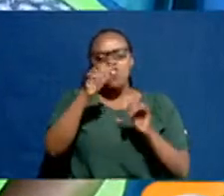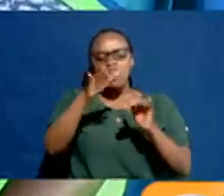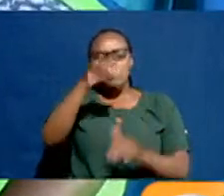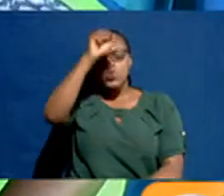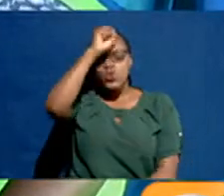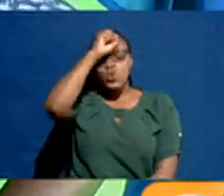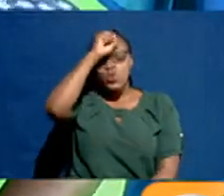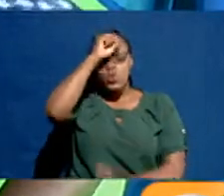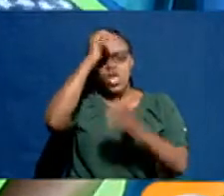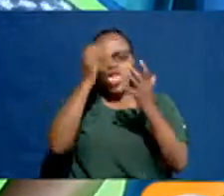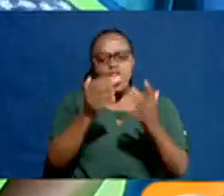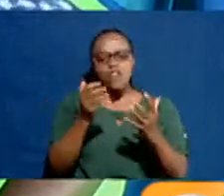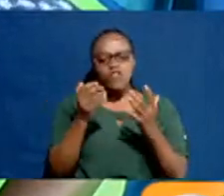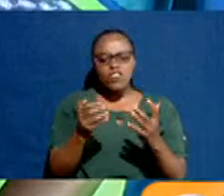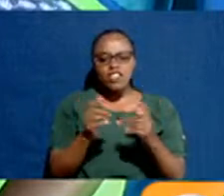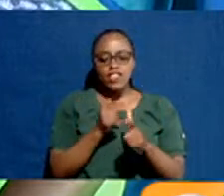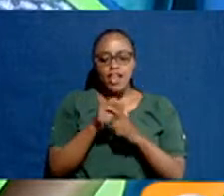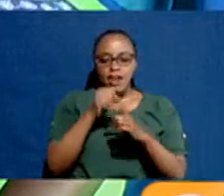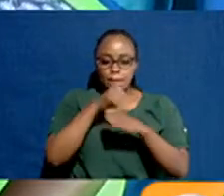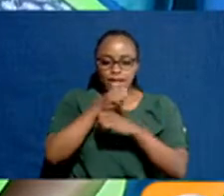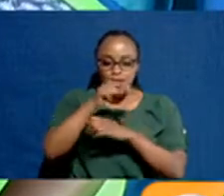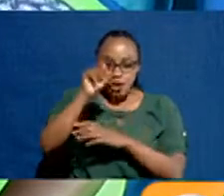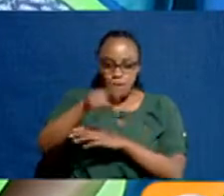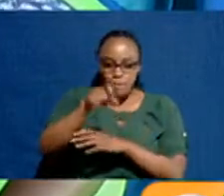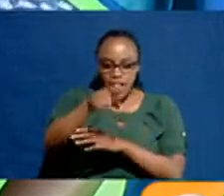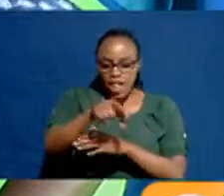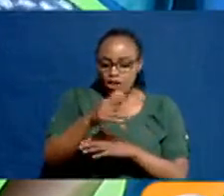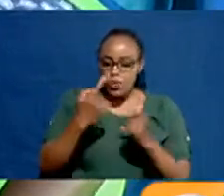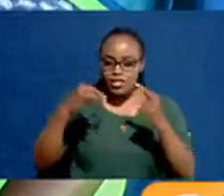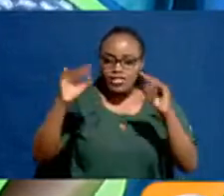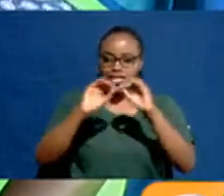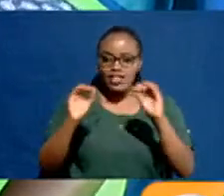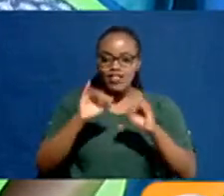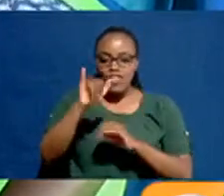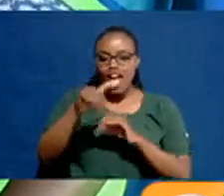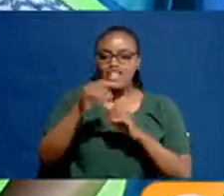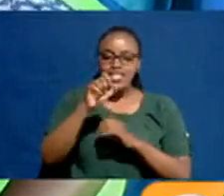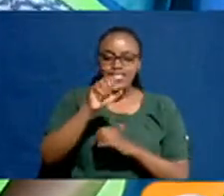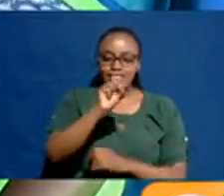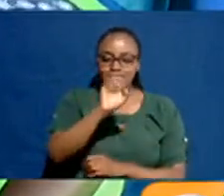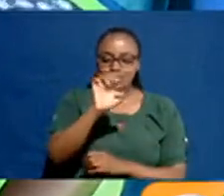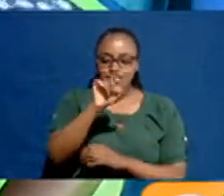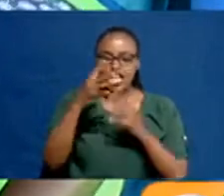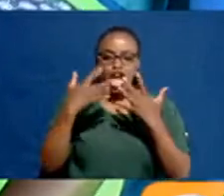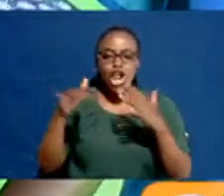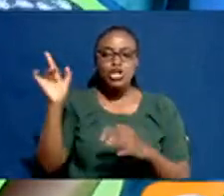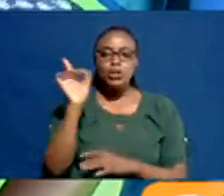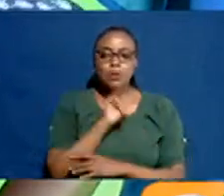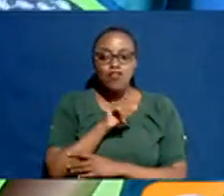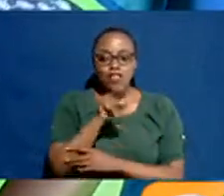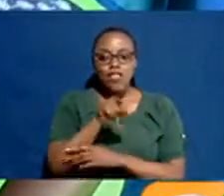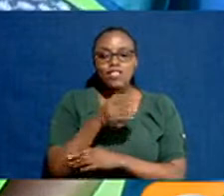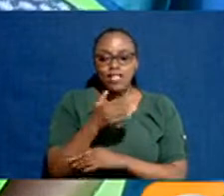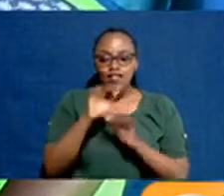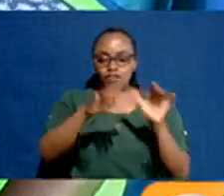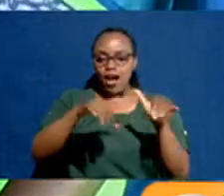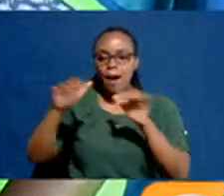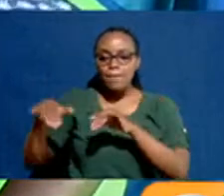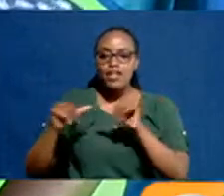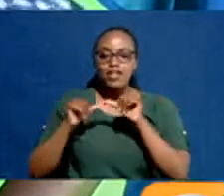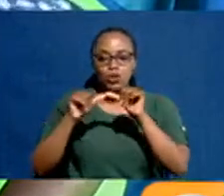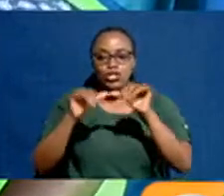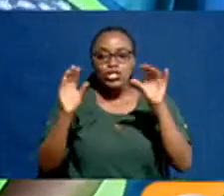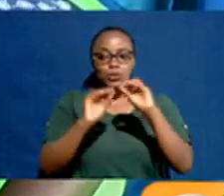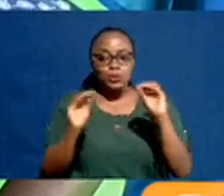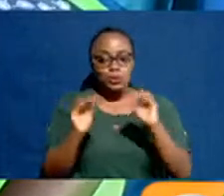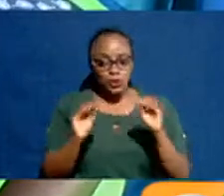foolish. That maize you are planting will get nowhere. That seed is rotten. This farming cannot succeed in this area.